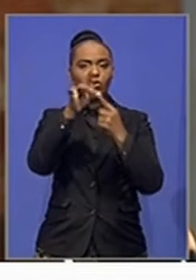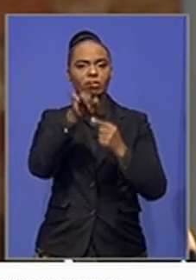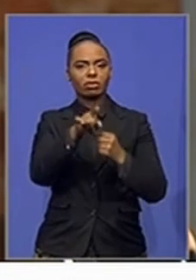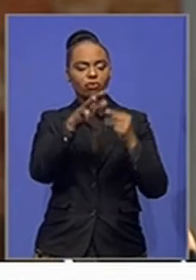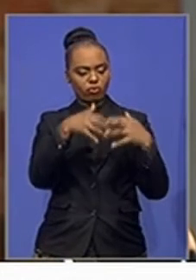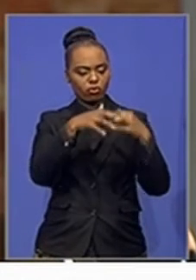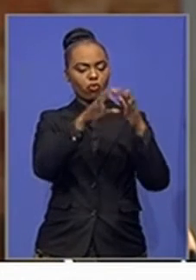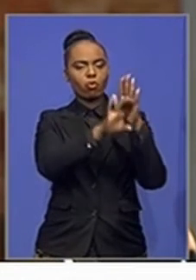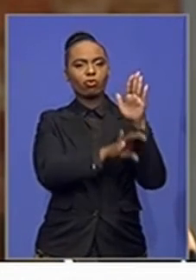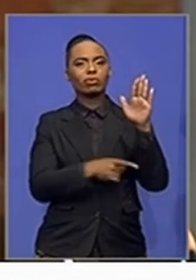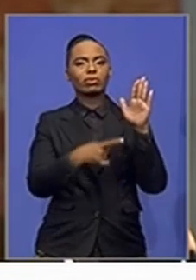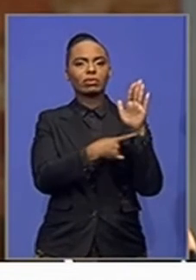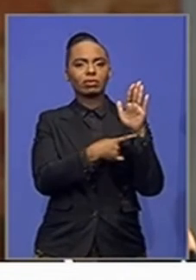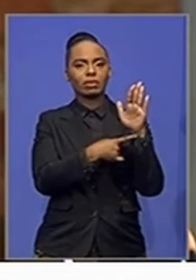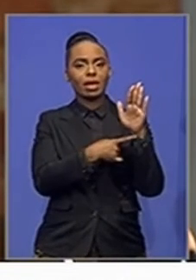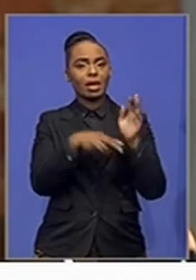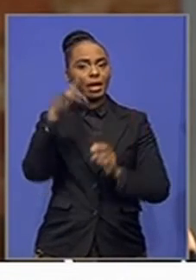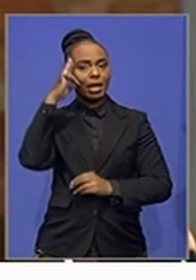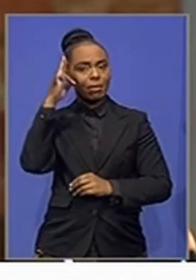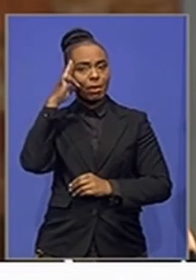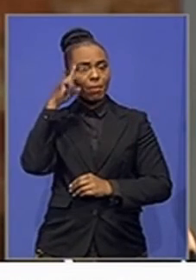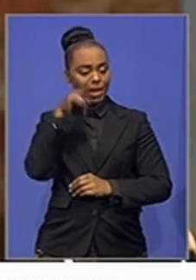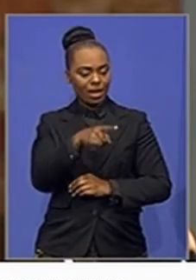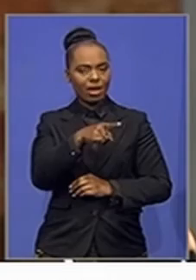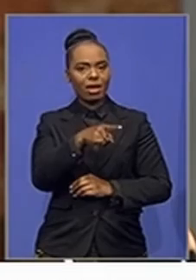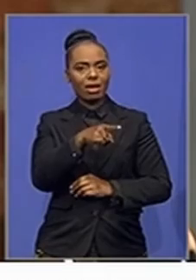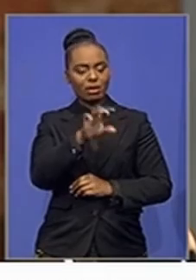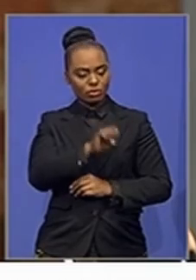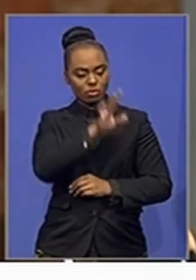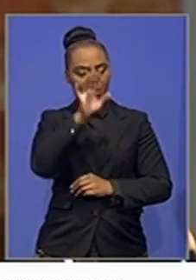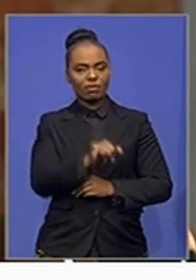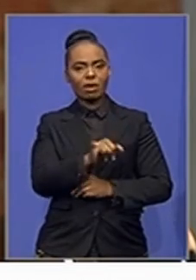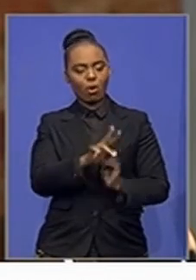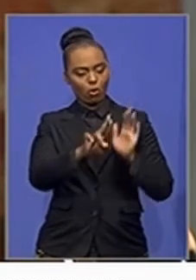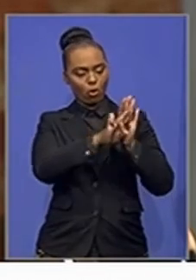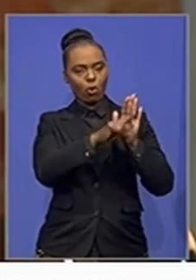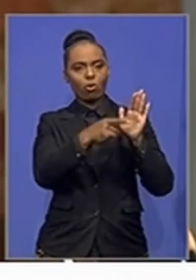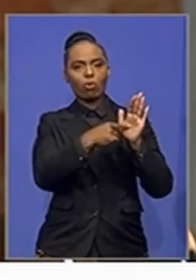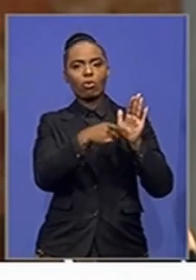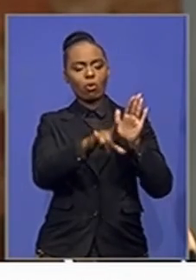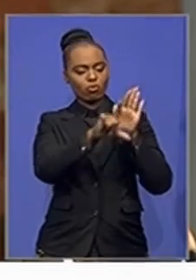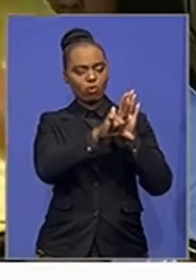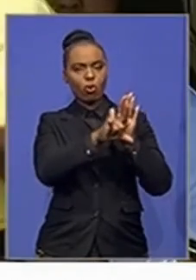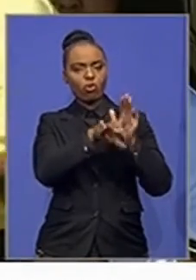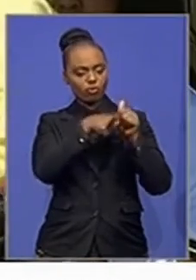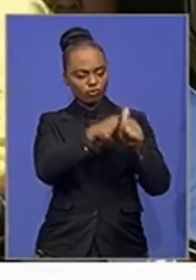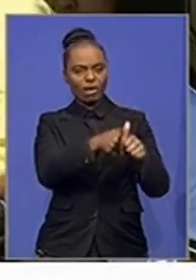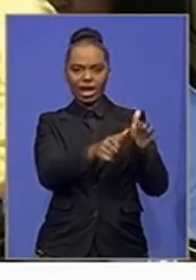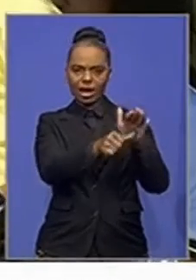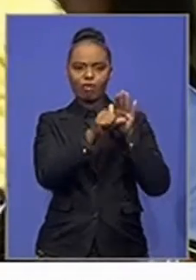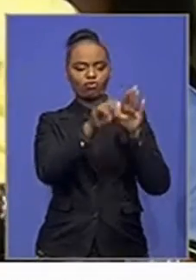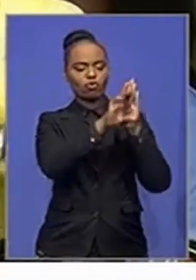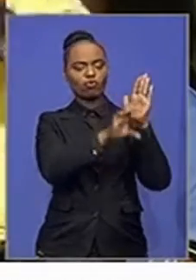We must remember that this is a republic of laws, where the Constitution reigns supreme.